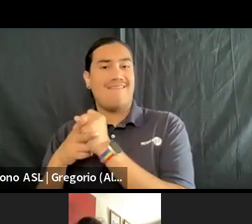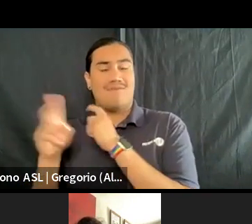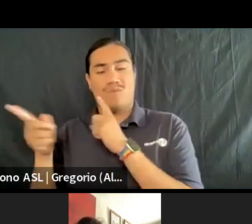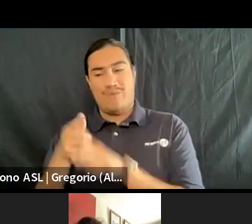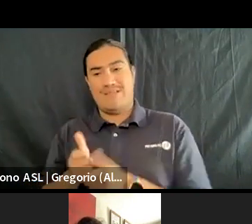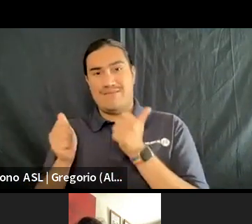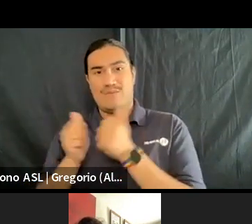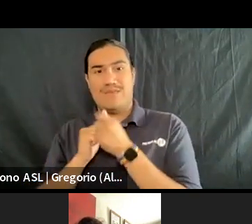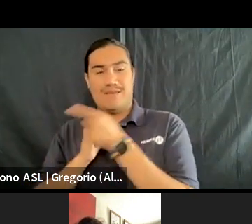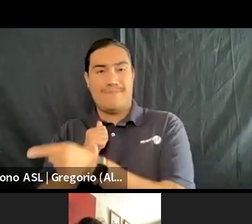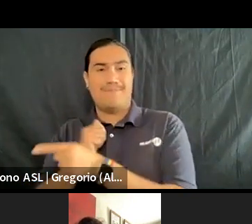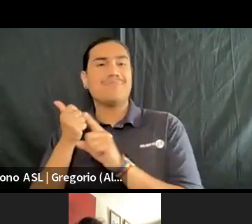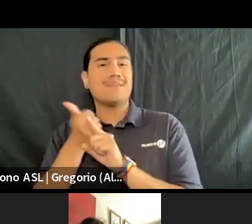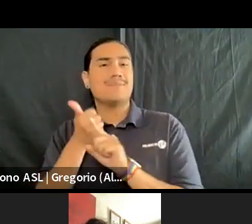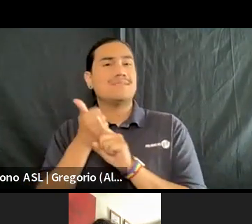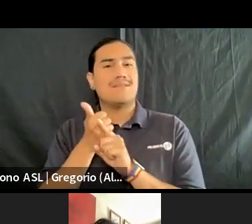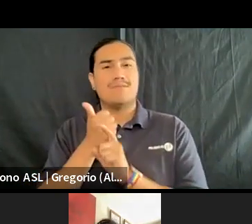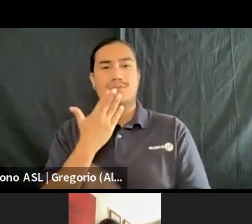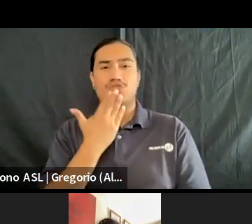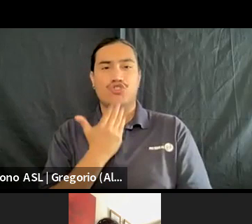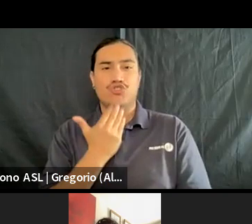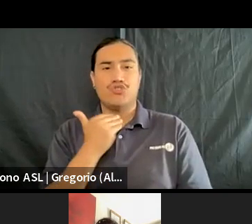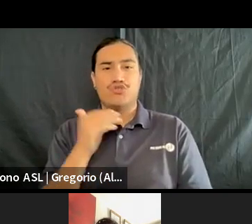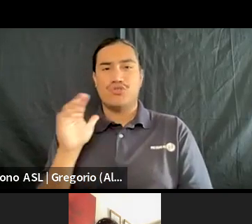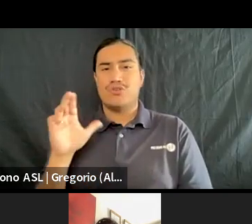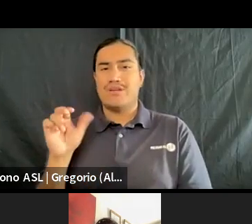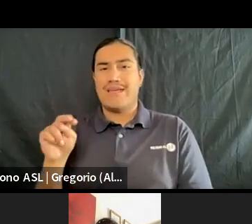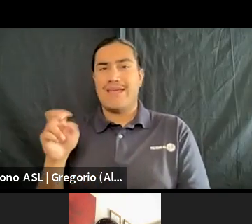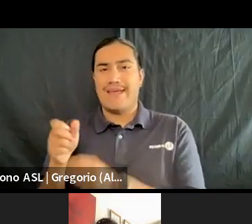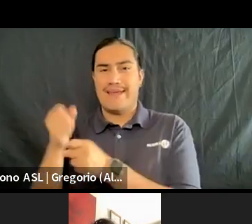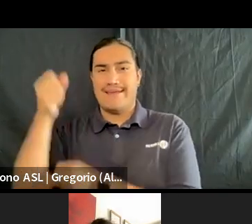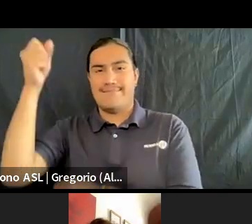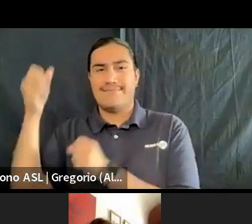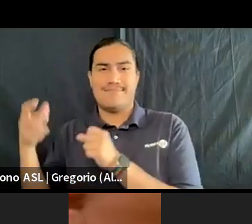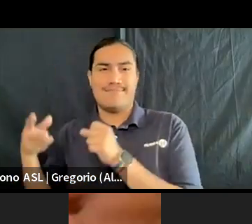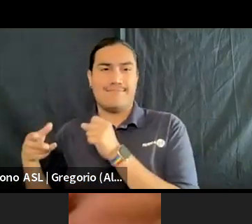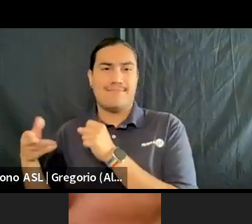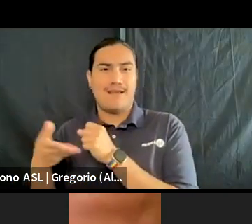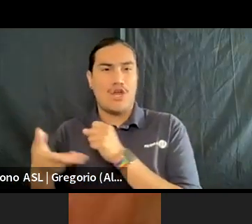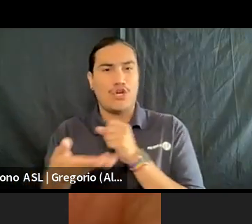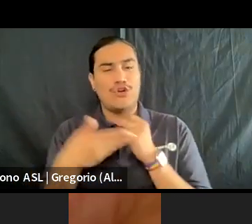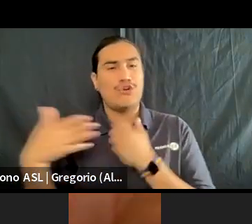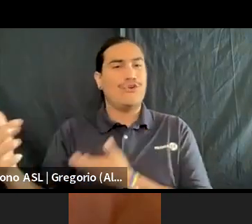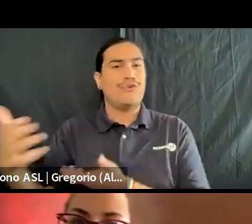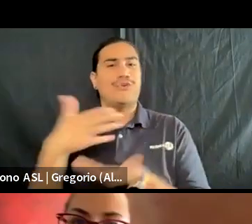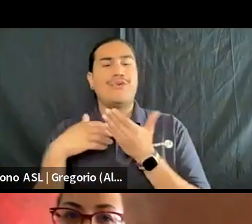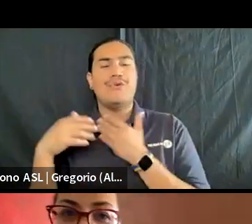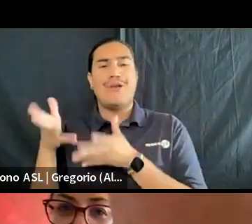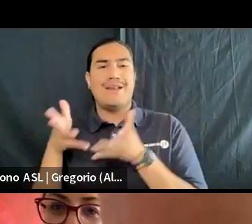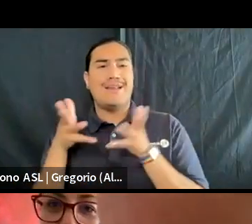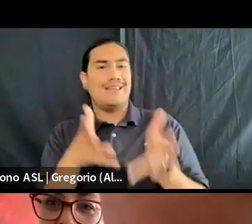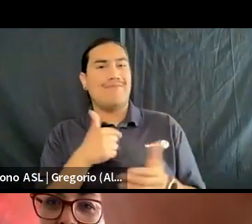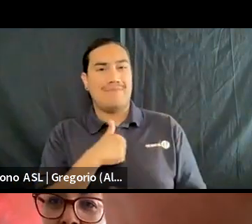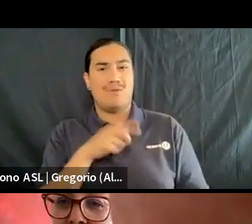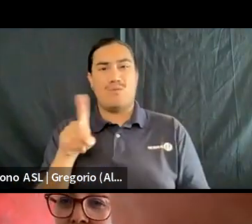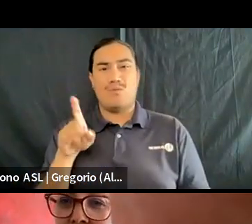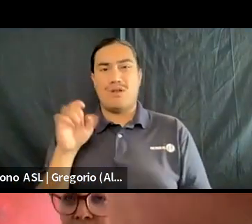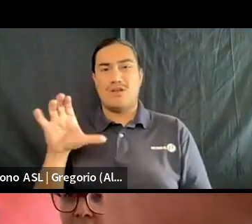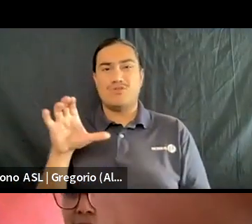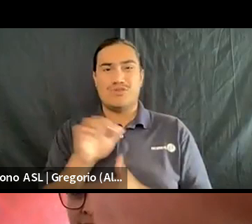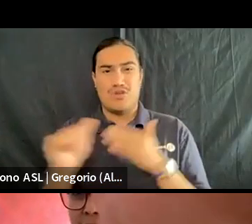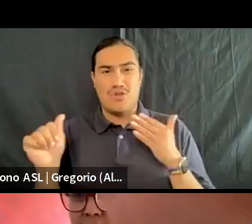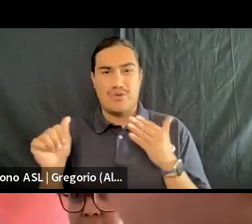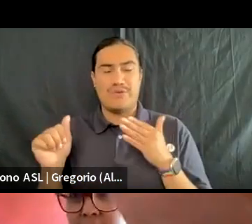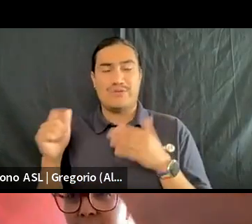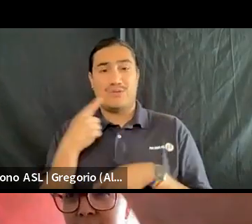he used to be a sugarcane cutter. And he saved $100. So when he died, he left me the $100. That was my inheritance. And he said, I want you